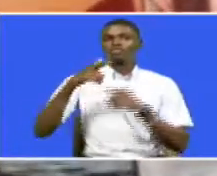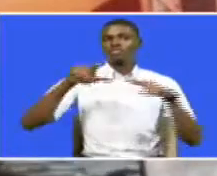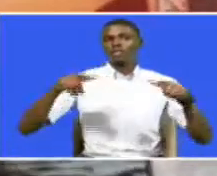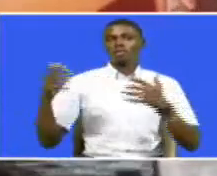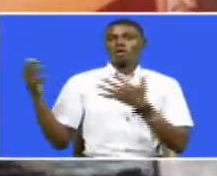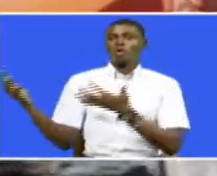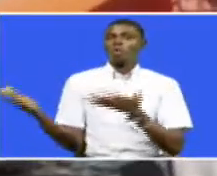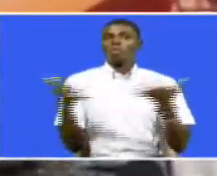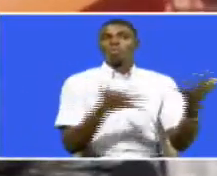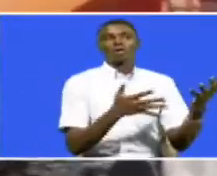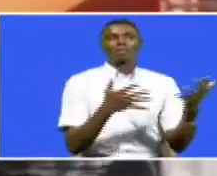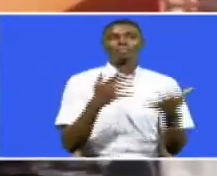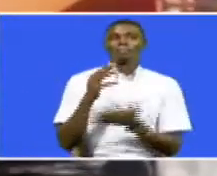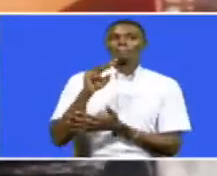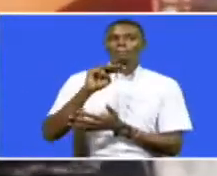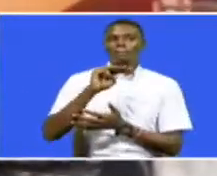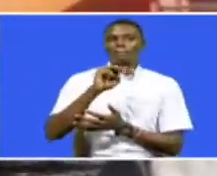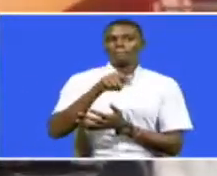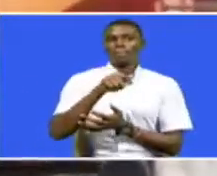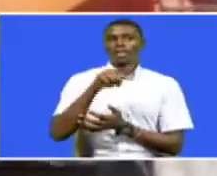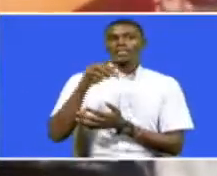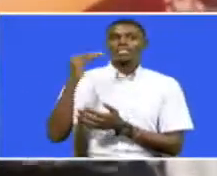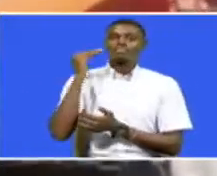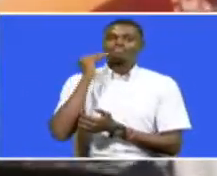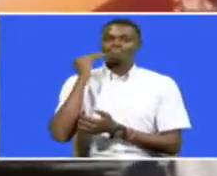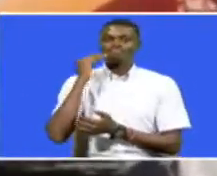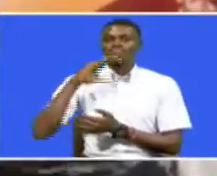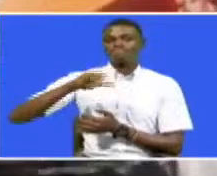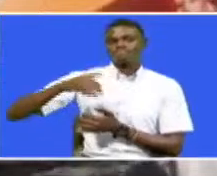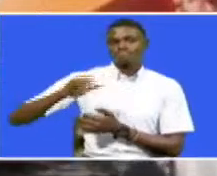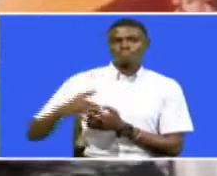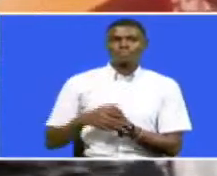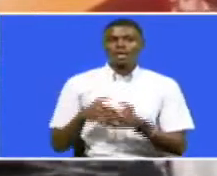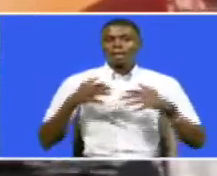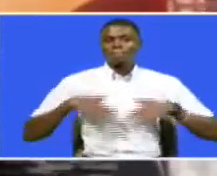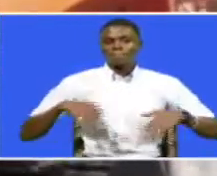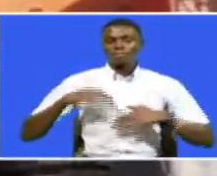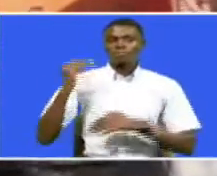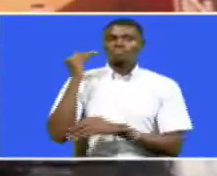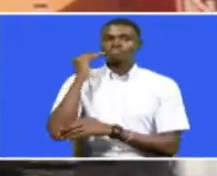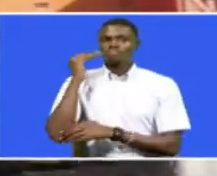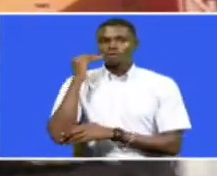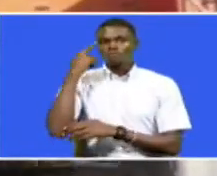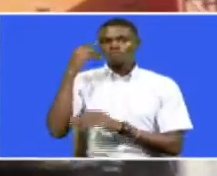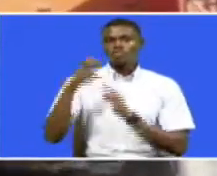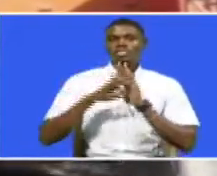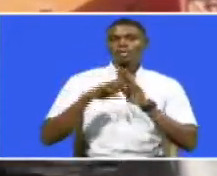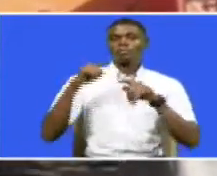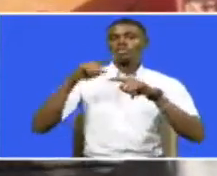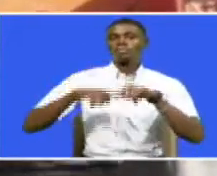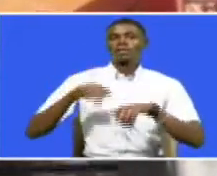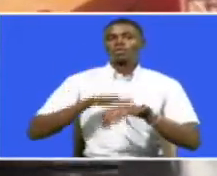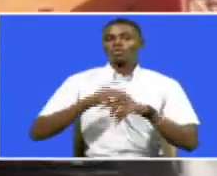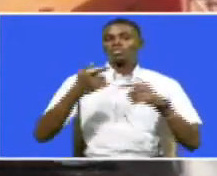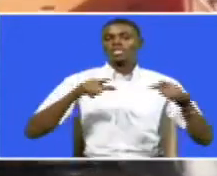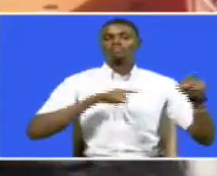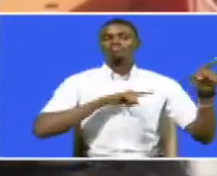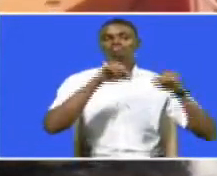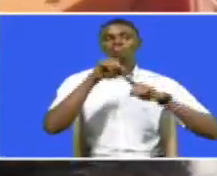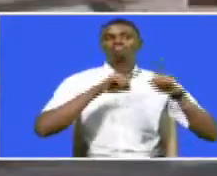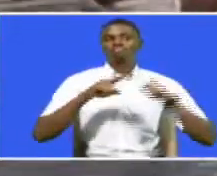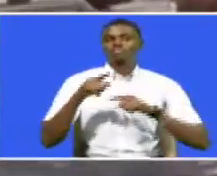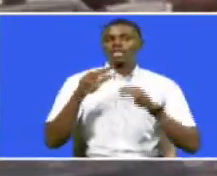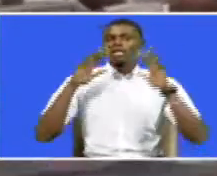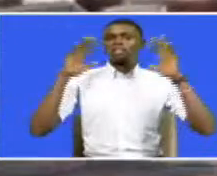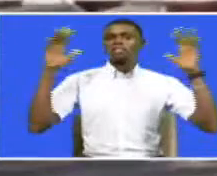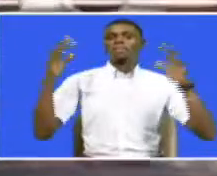Welcome to Luanda Kotieno. This is Siaya County. Residents of Siaya, for example, depend on the lake transport as